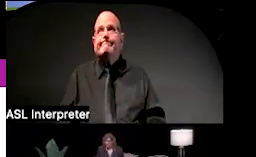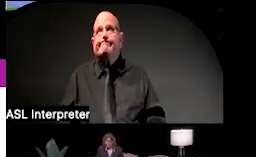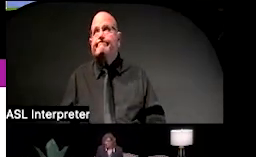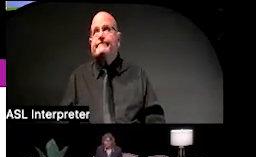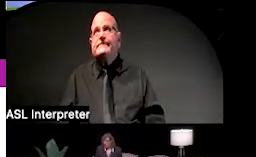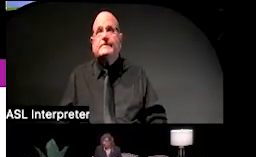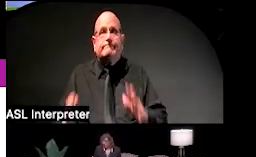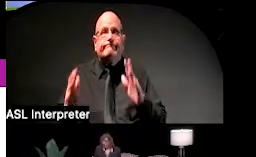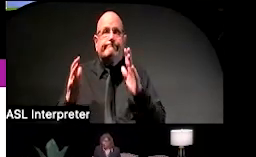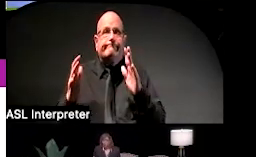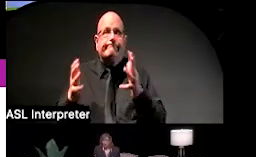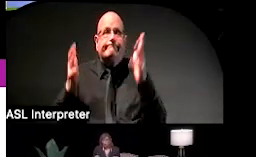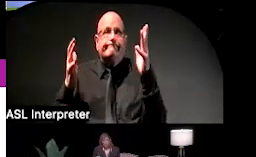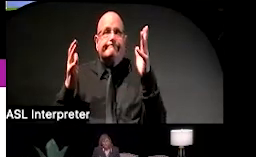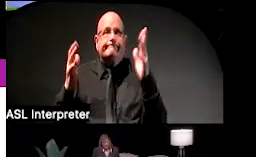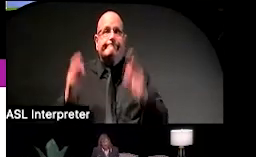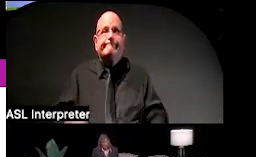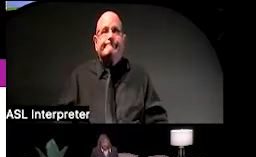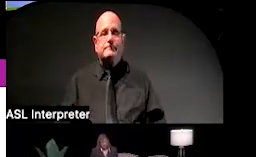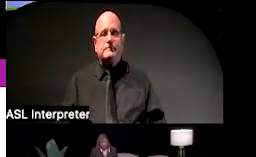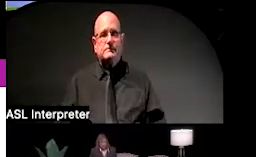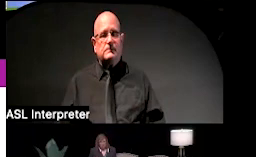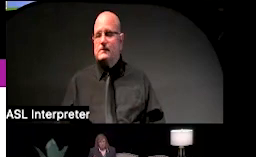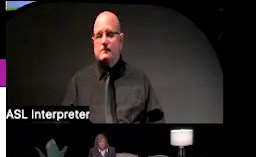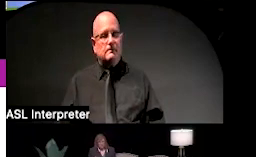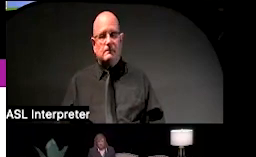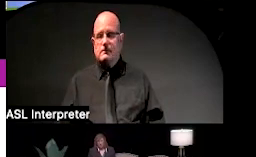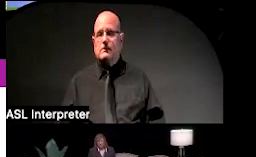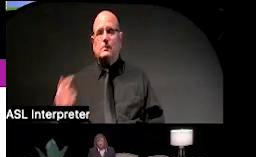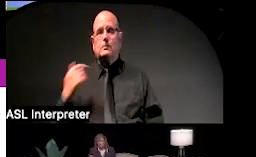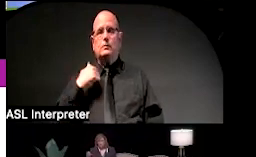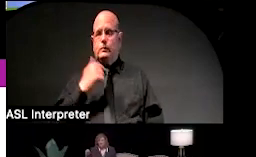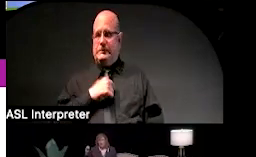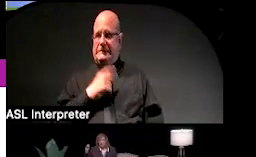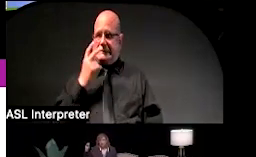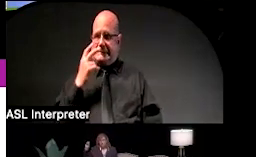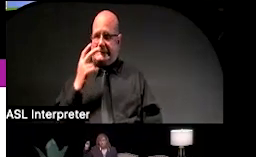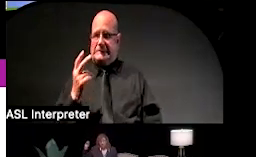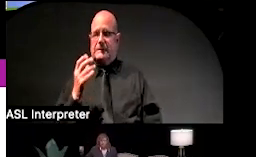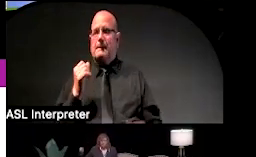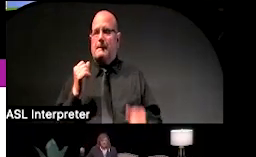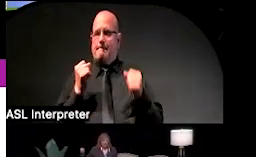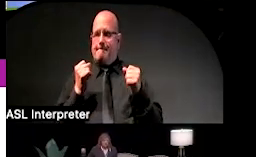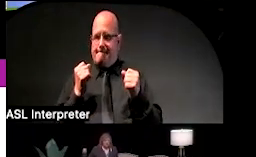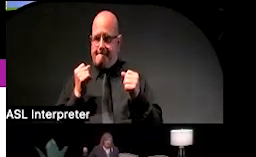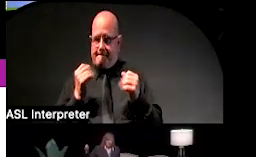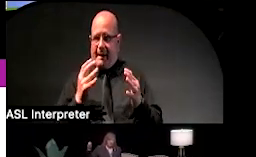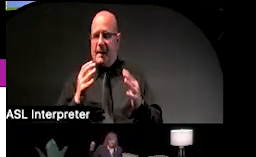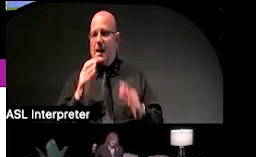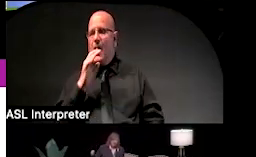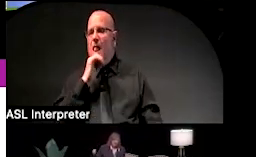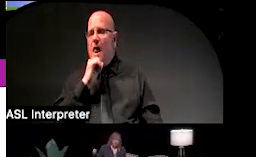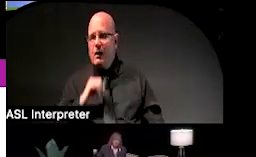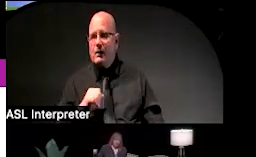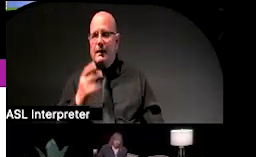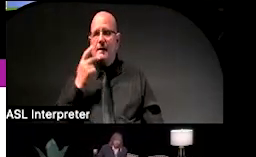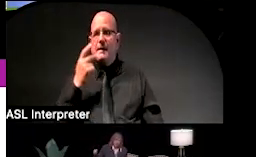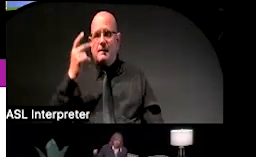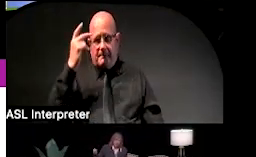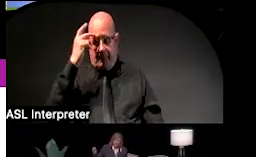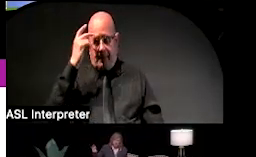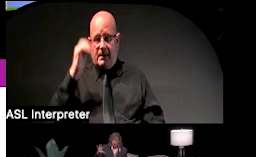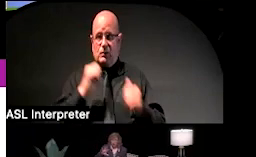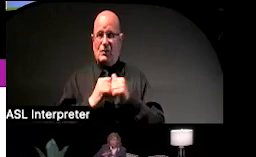it go. We actually are seeing a lot of very elderly parents of adult children